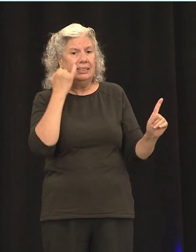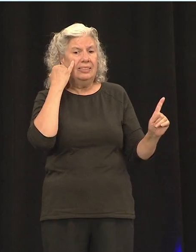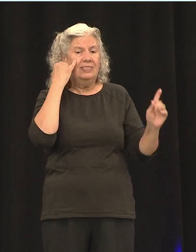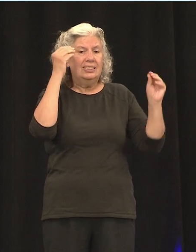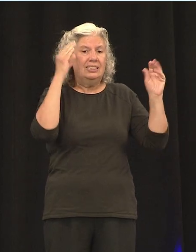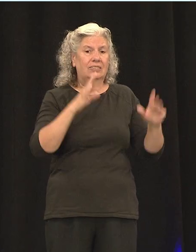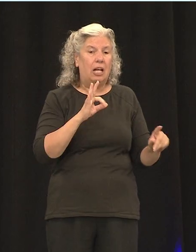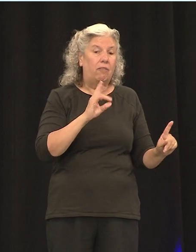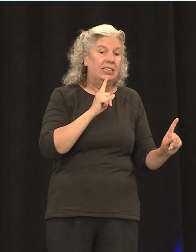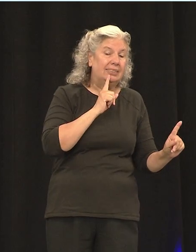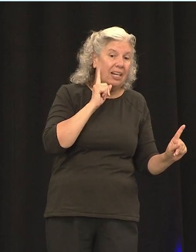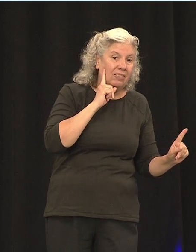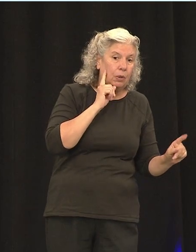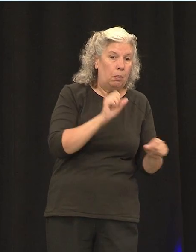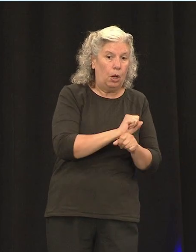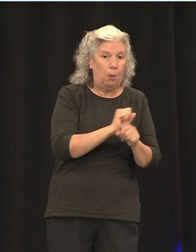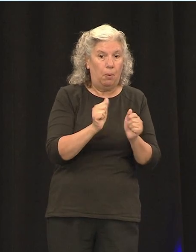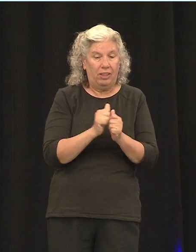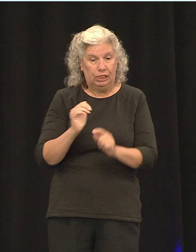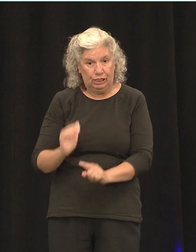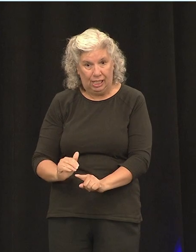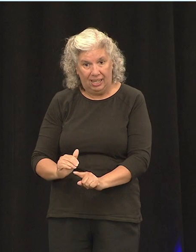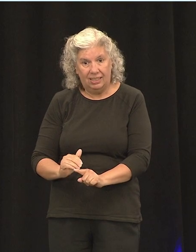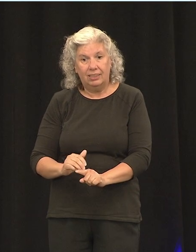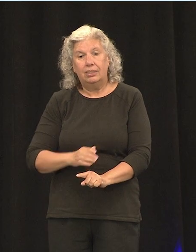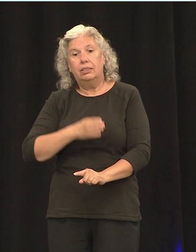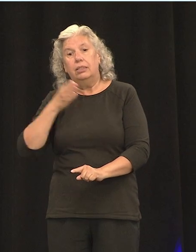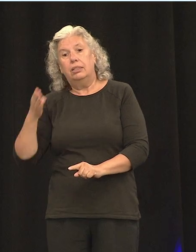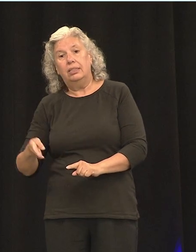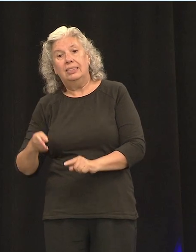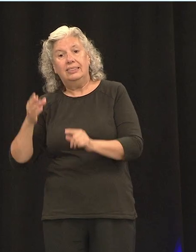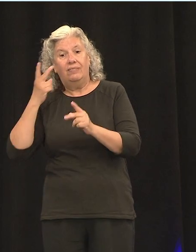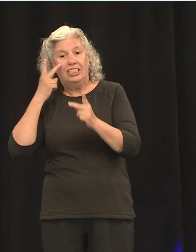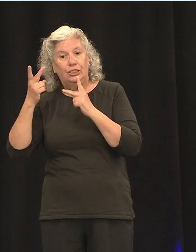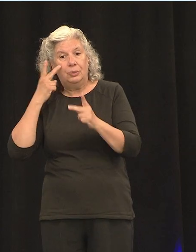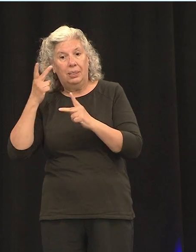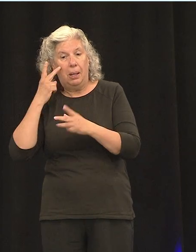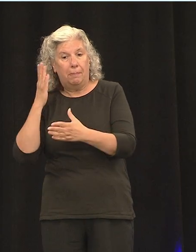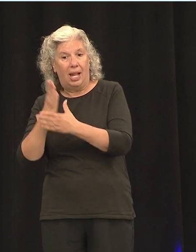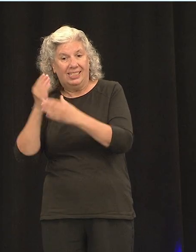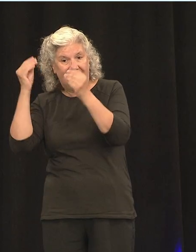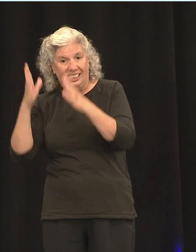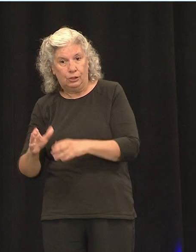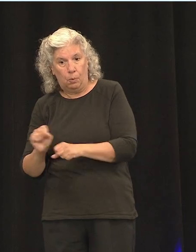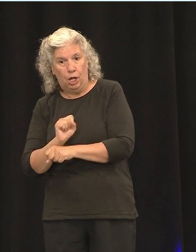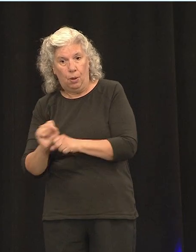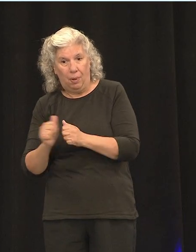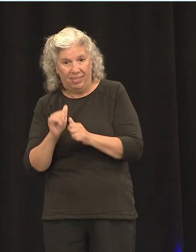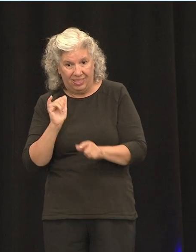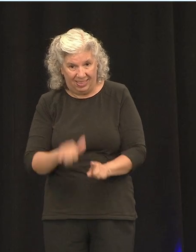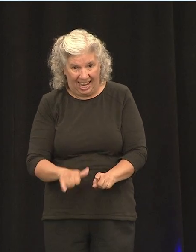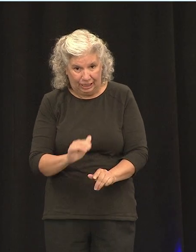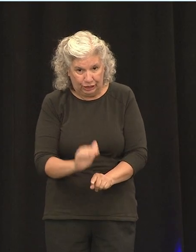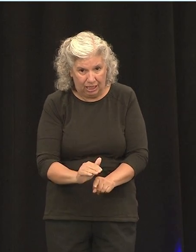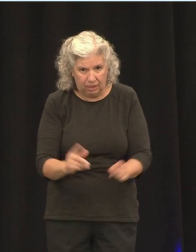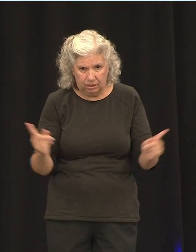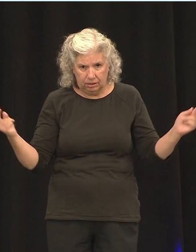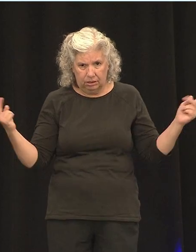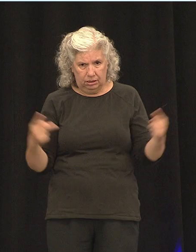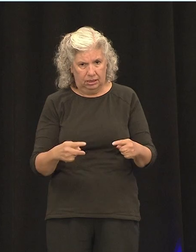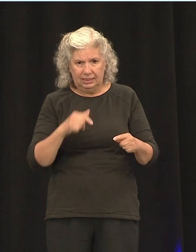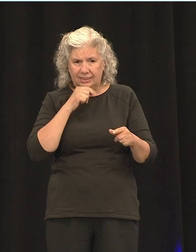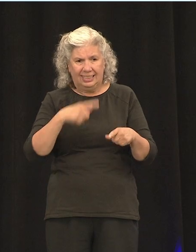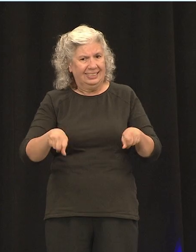the teacher of the visually impaired is working with a child, if they're not on the same page and working together, it can be a real challenge.